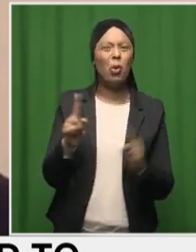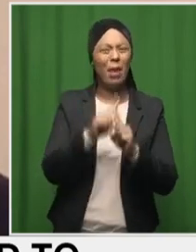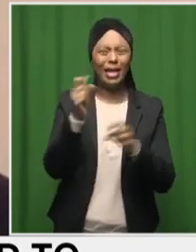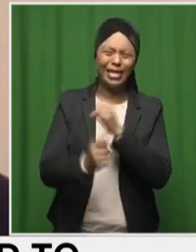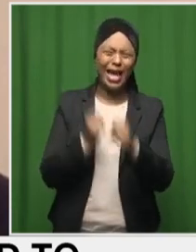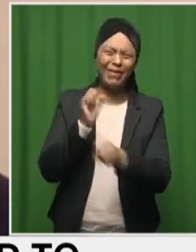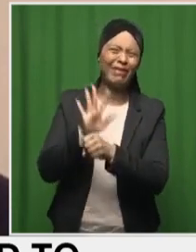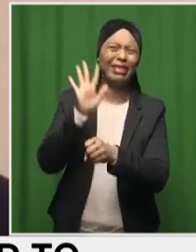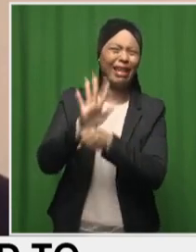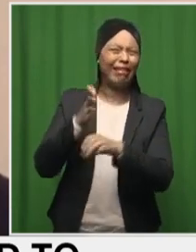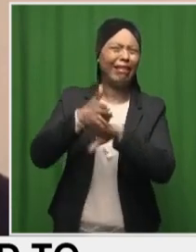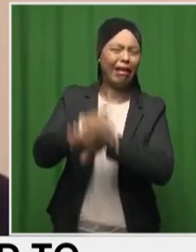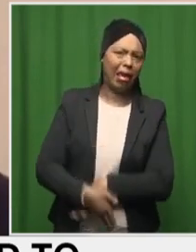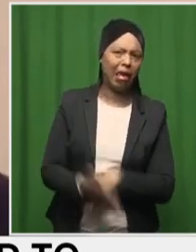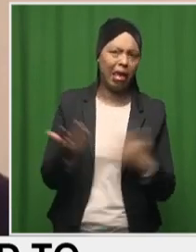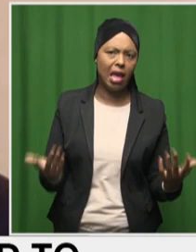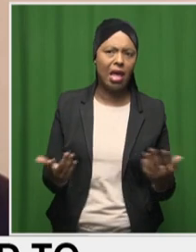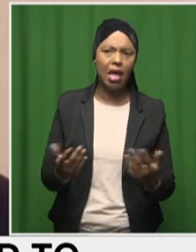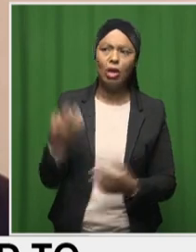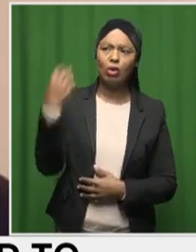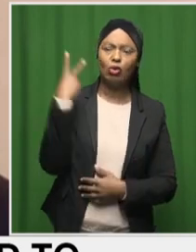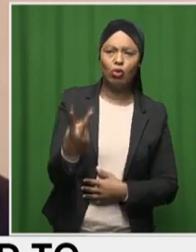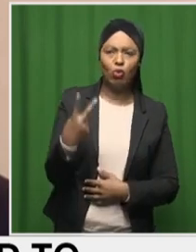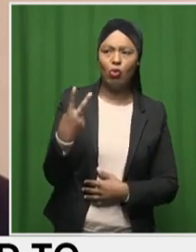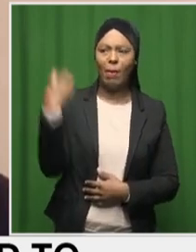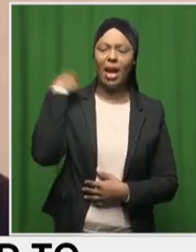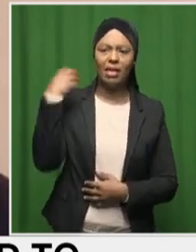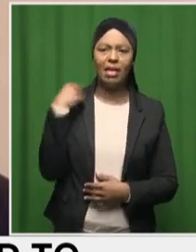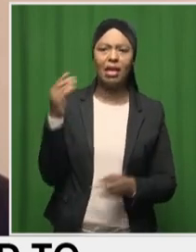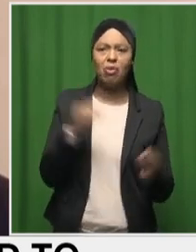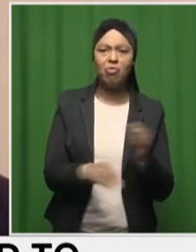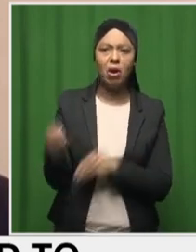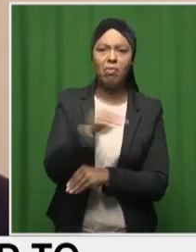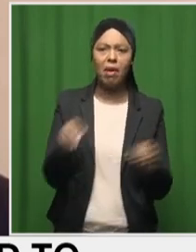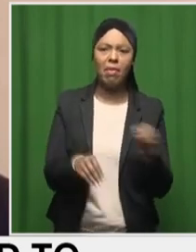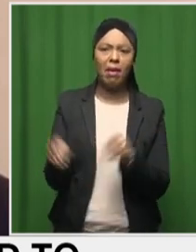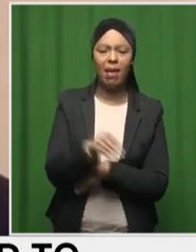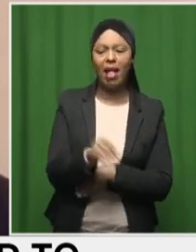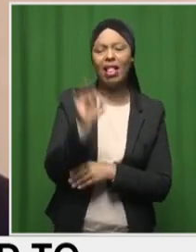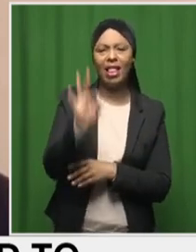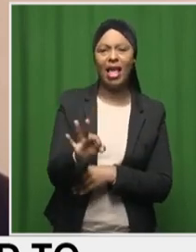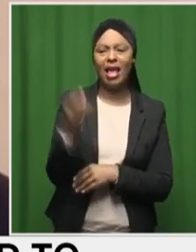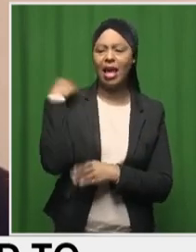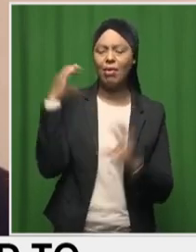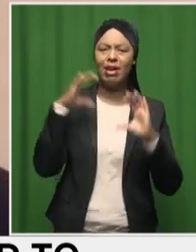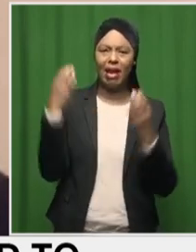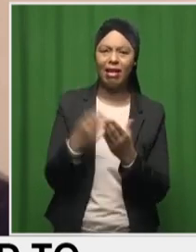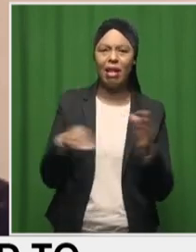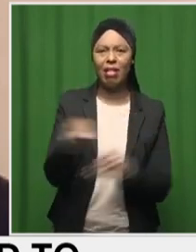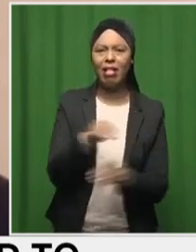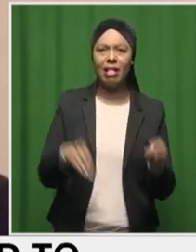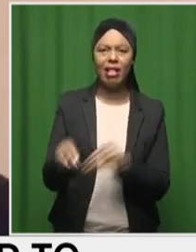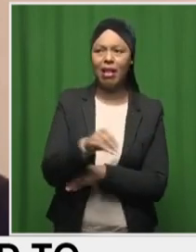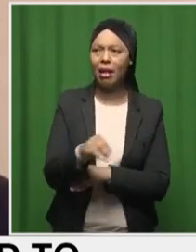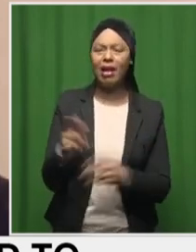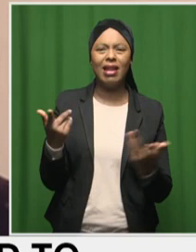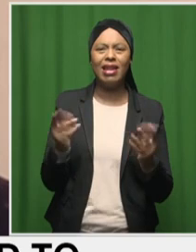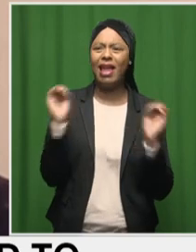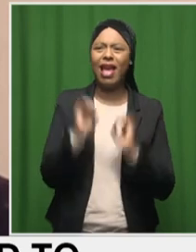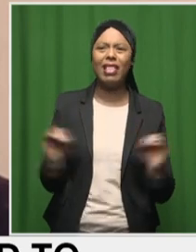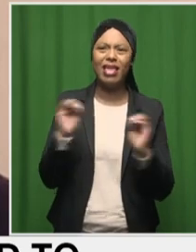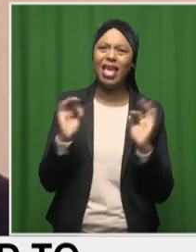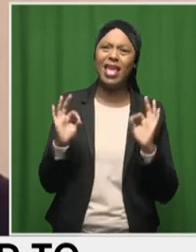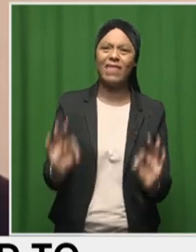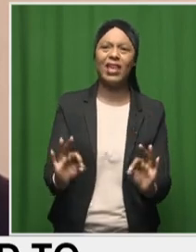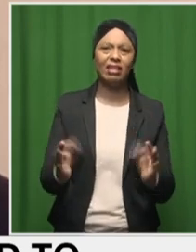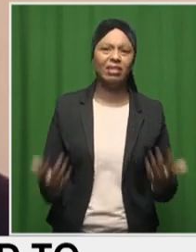presidents have come and gone, three cabinets have come and gone. Nobody has managed to take it further. In fact, we've got more. We've now